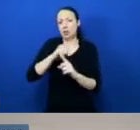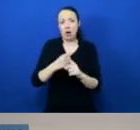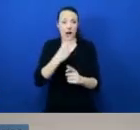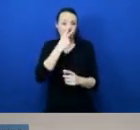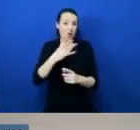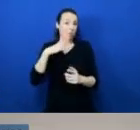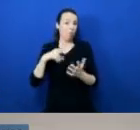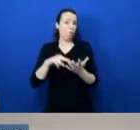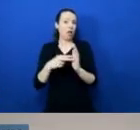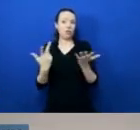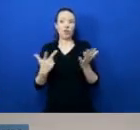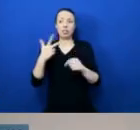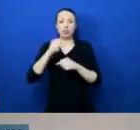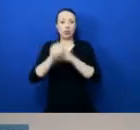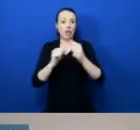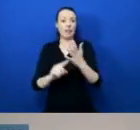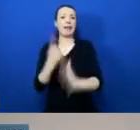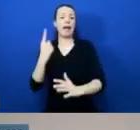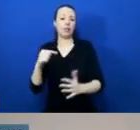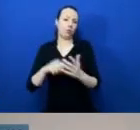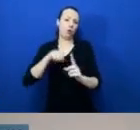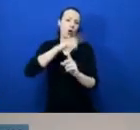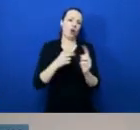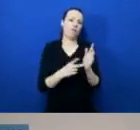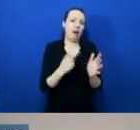floods. It should only happen once in 30 years.